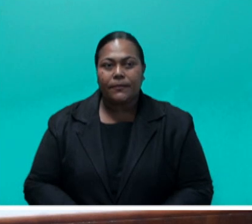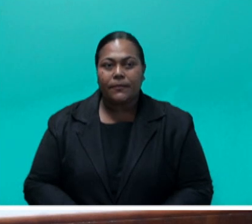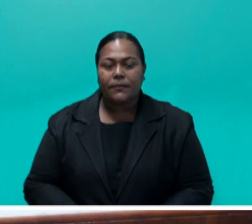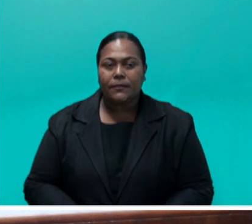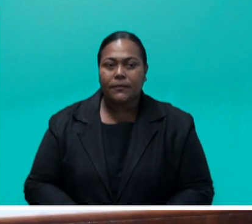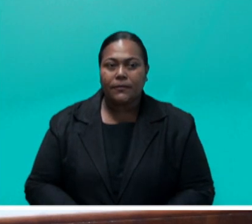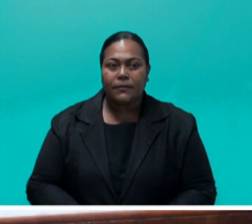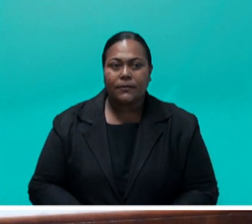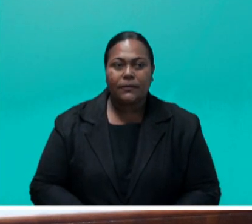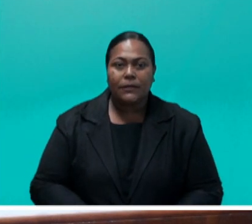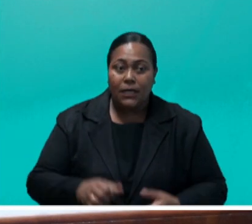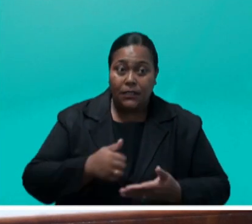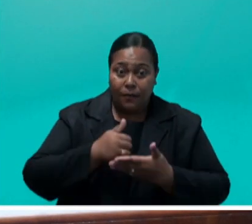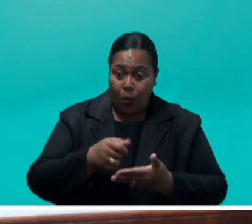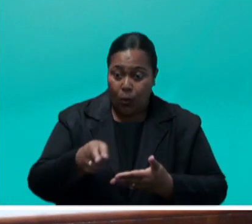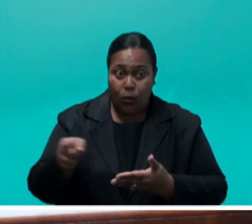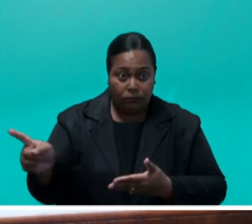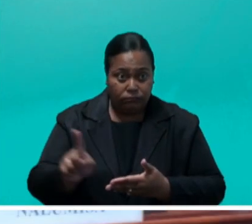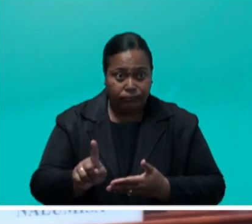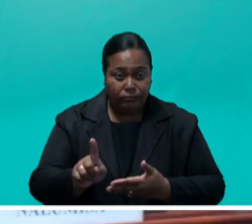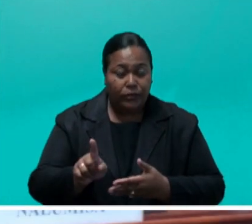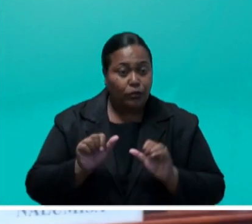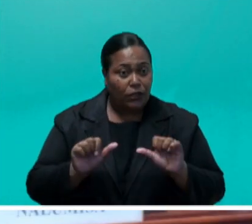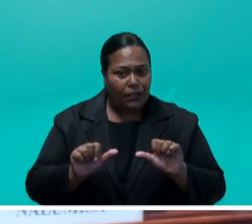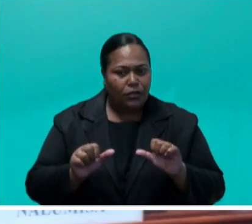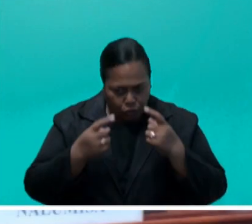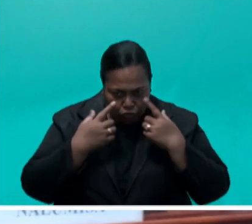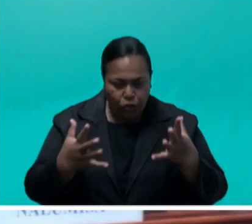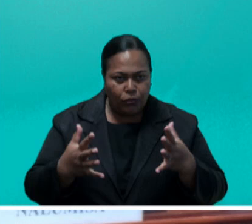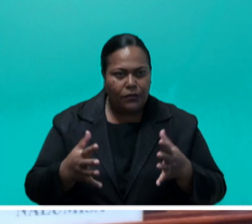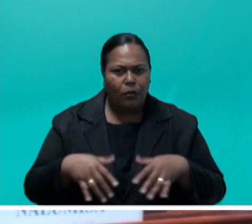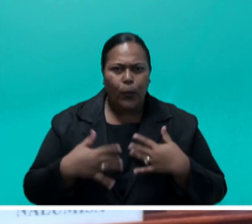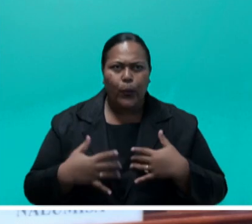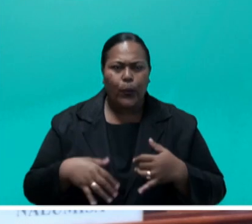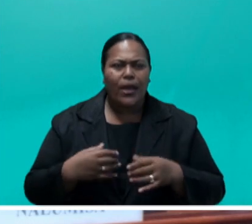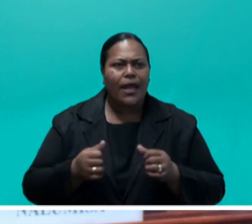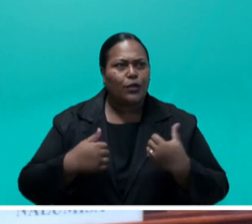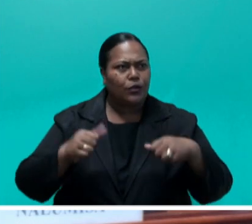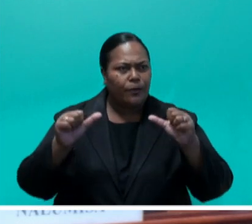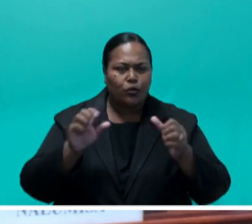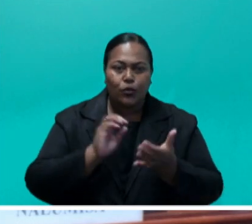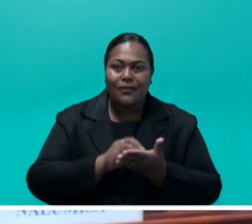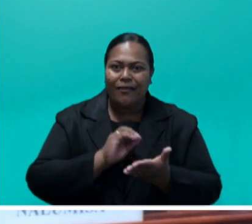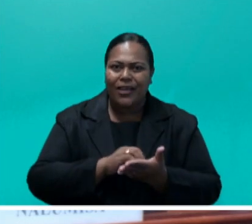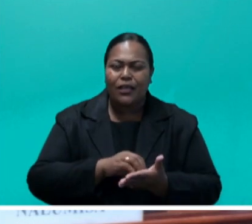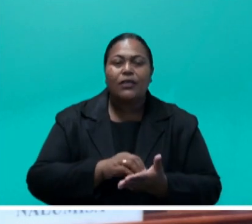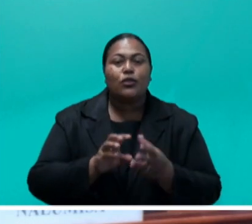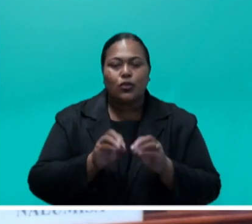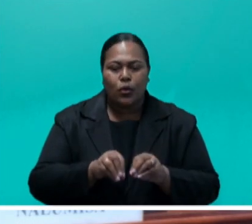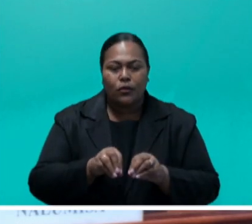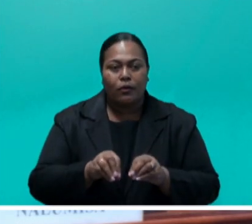support further underscores the significance of this achievement and serves as a source of